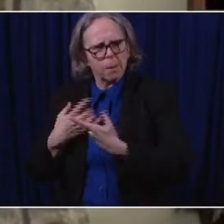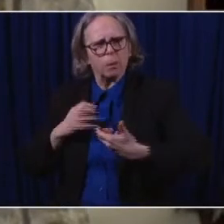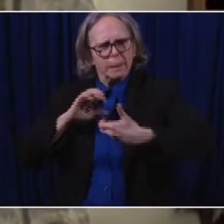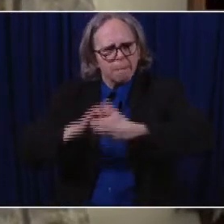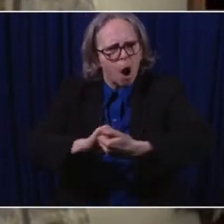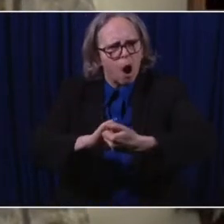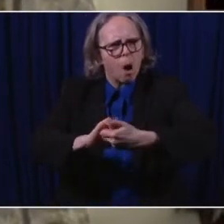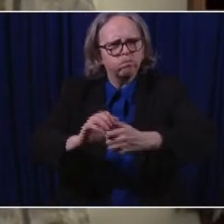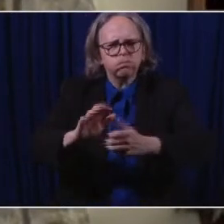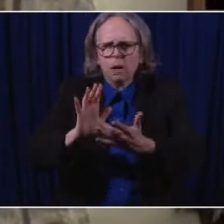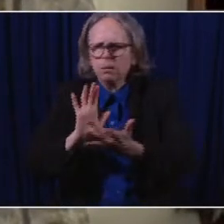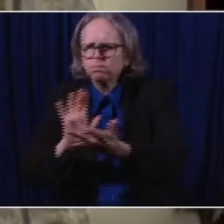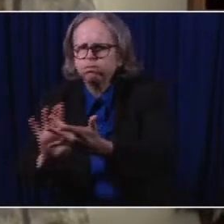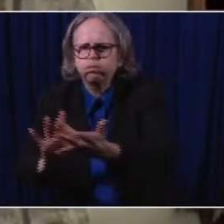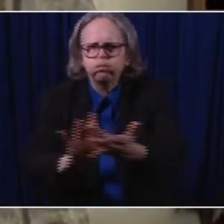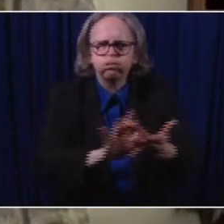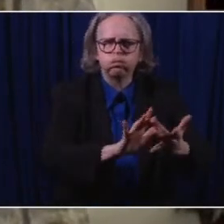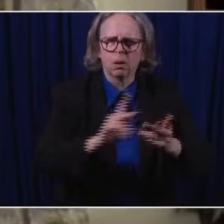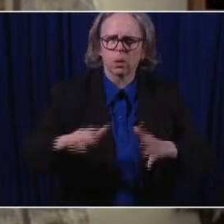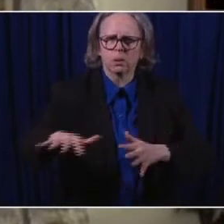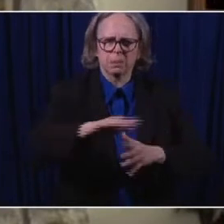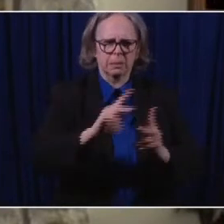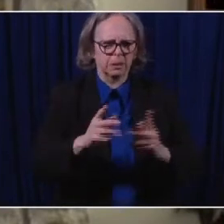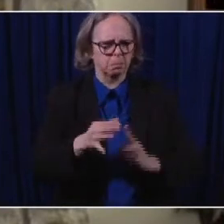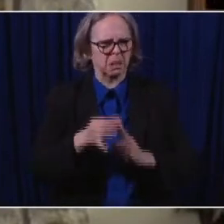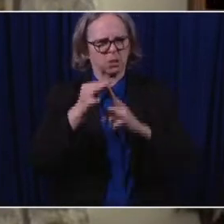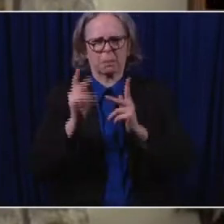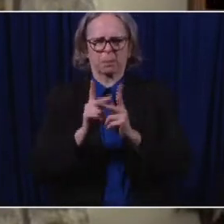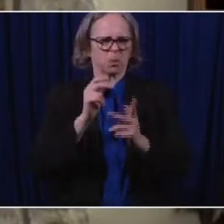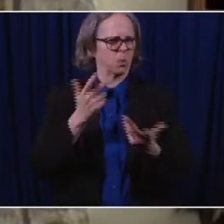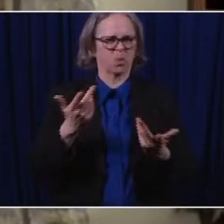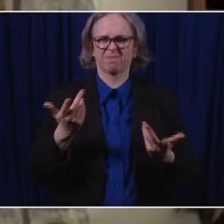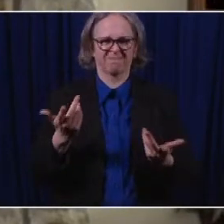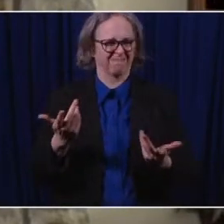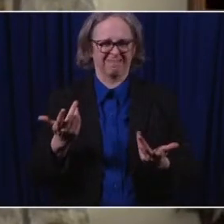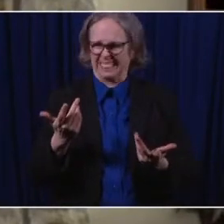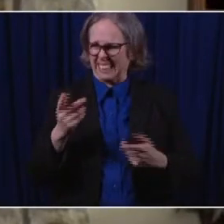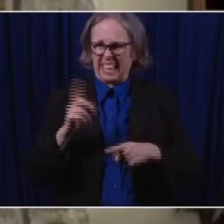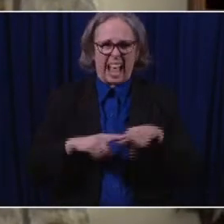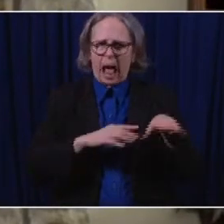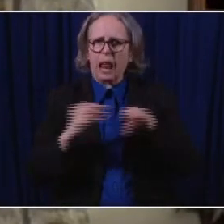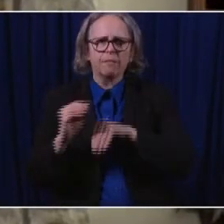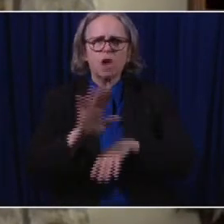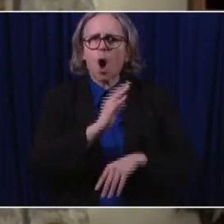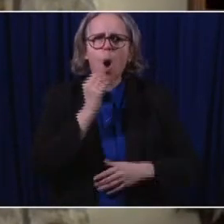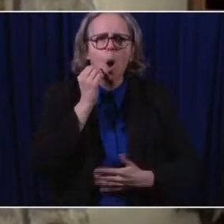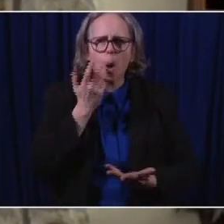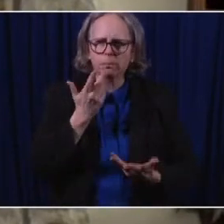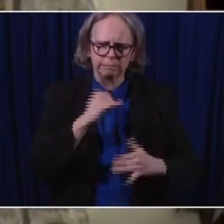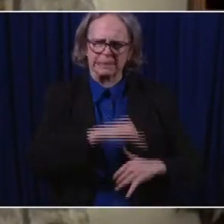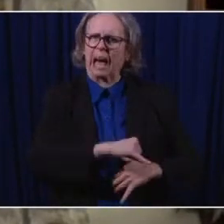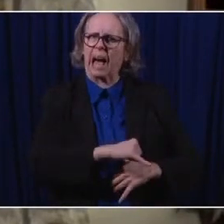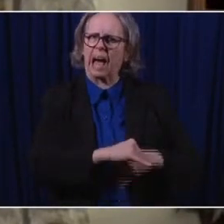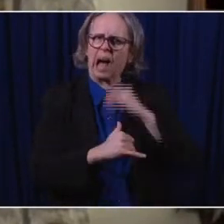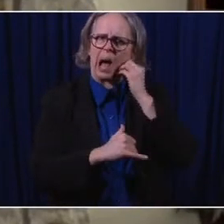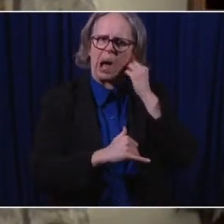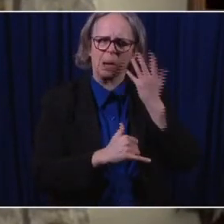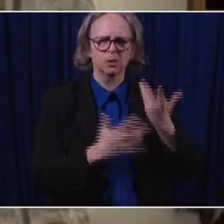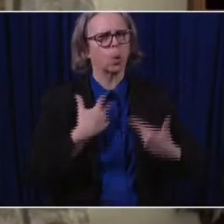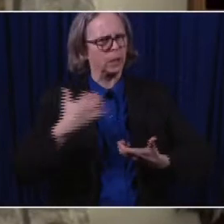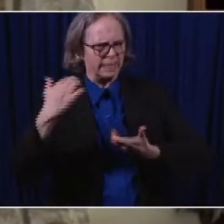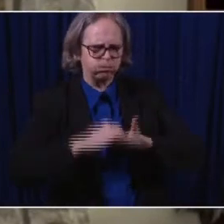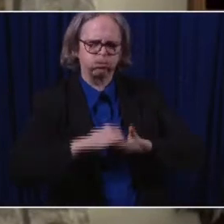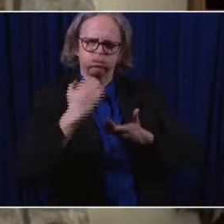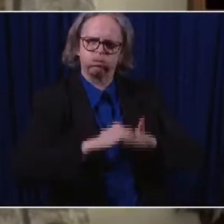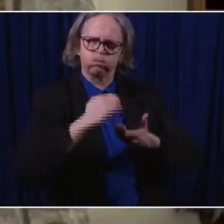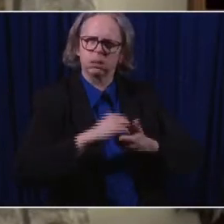people who cannot leave their home. We're focusing and working with the local health departments on exactly how to